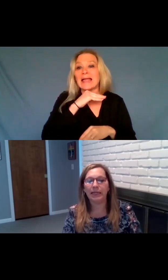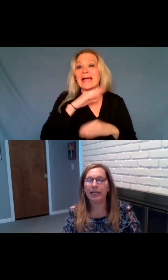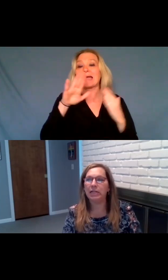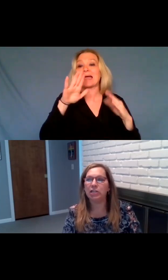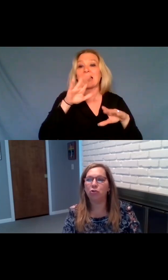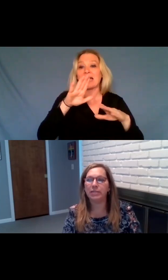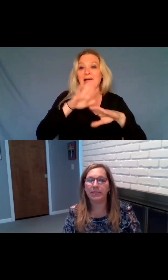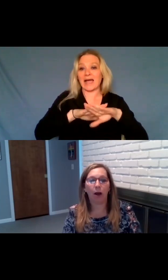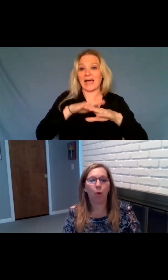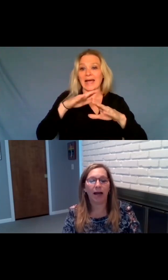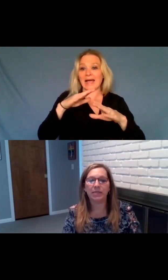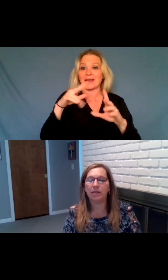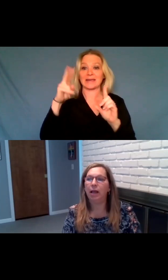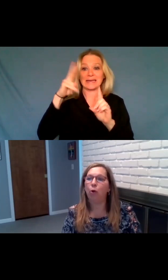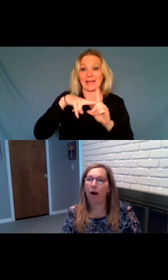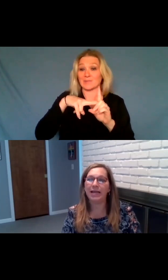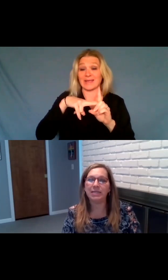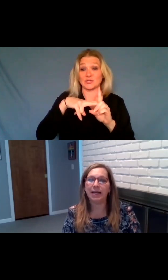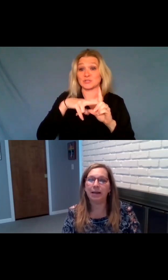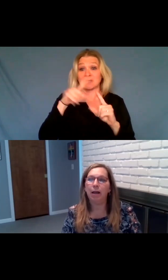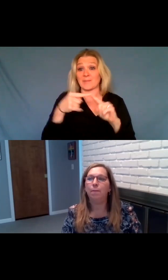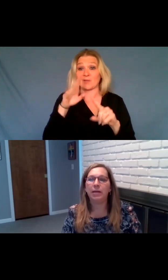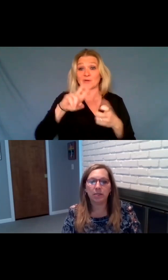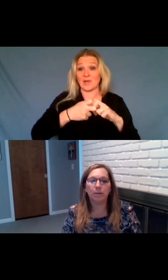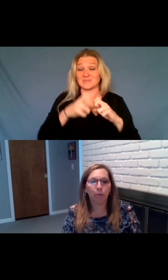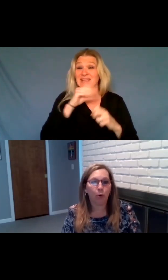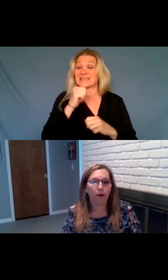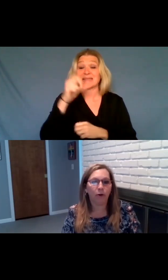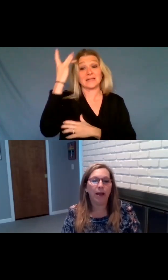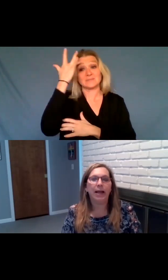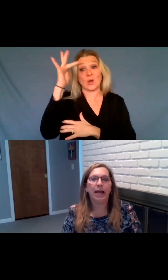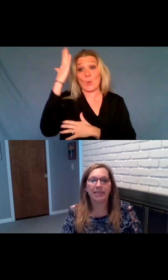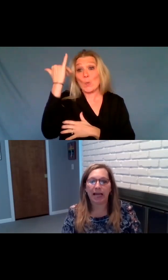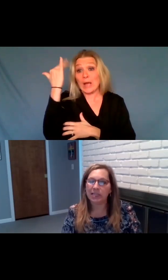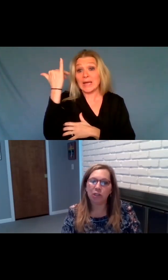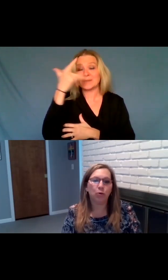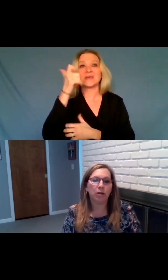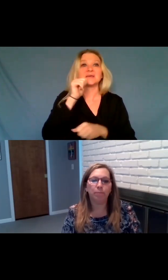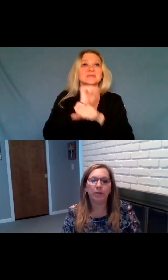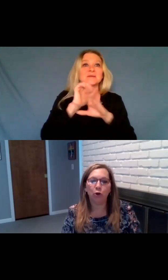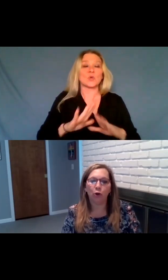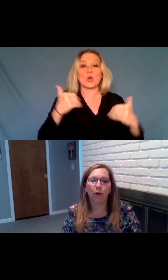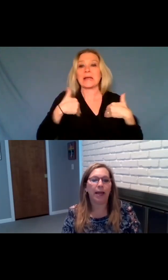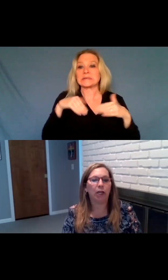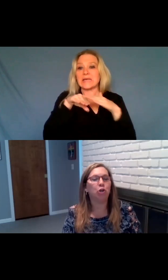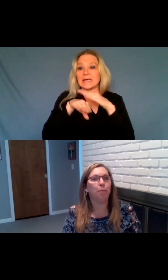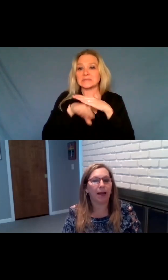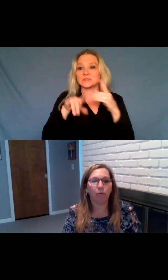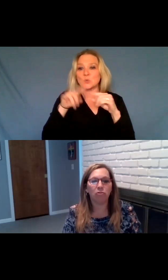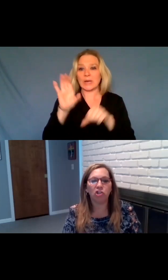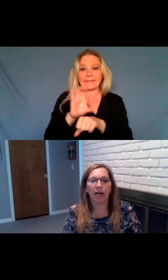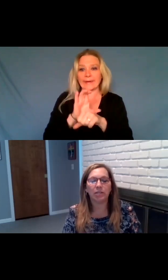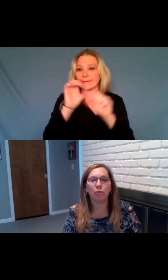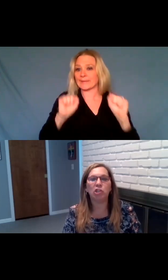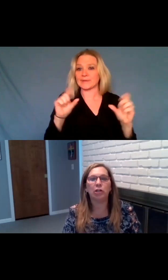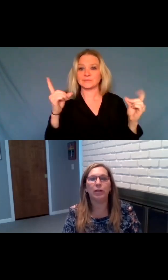substance-related legal issues is not wise. And why is that? Because an employer has access to a computer and can do